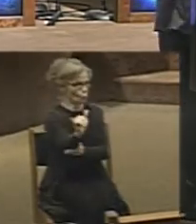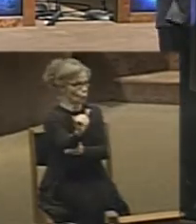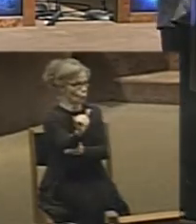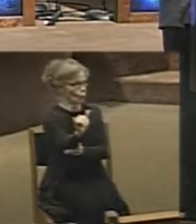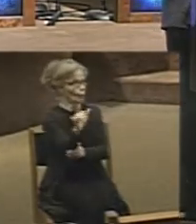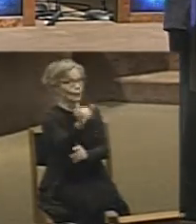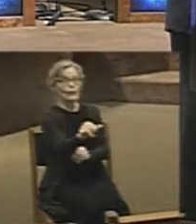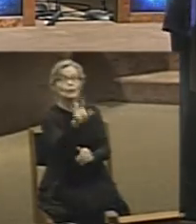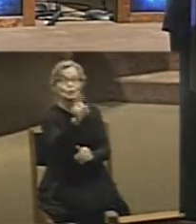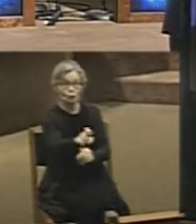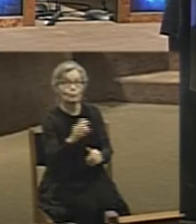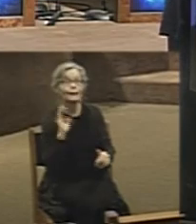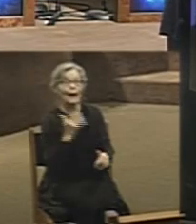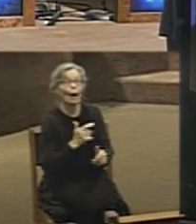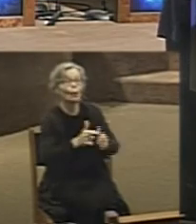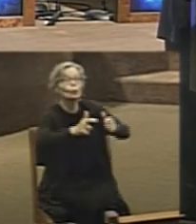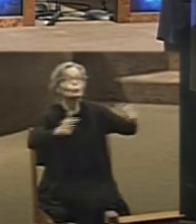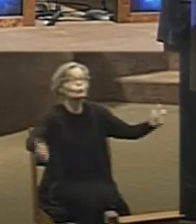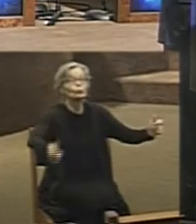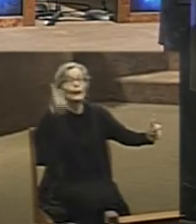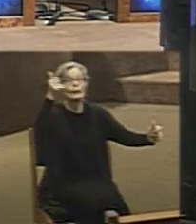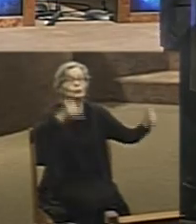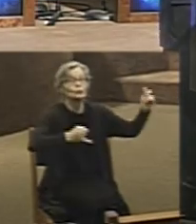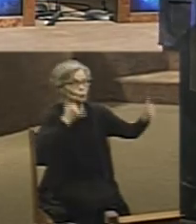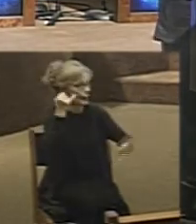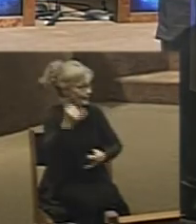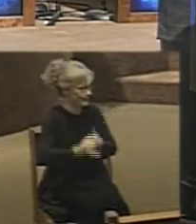That should be our greatest joy.